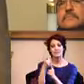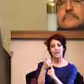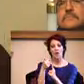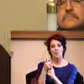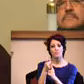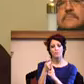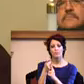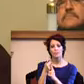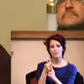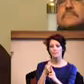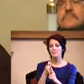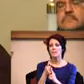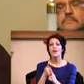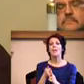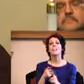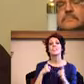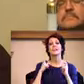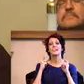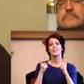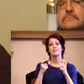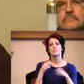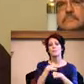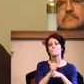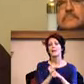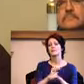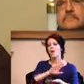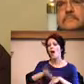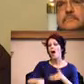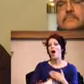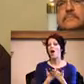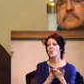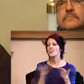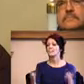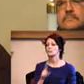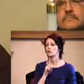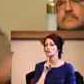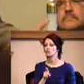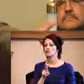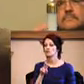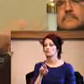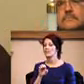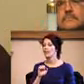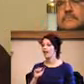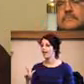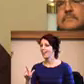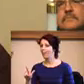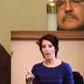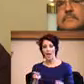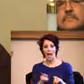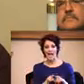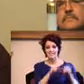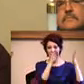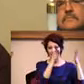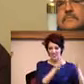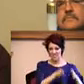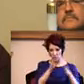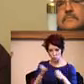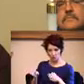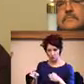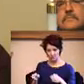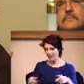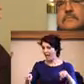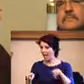makes all things new as an individual as a church as